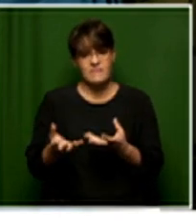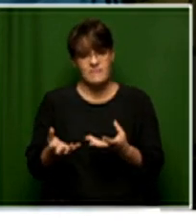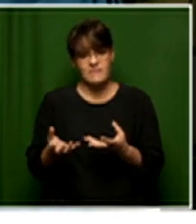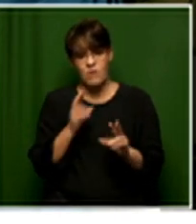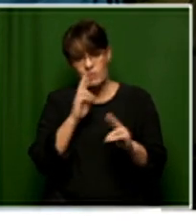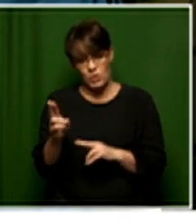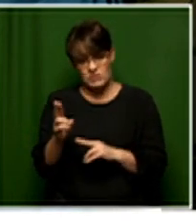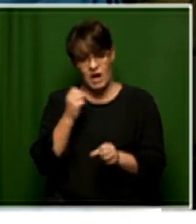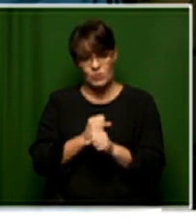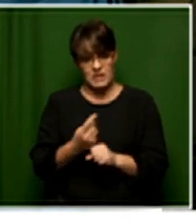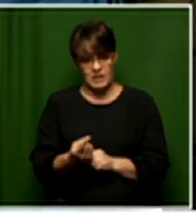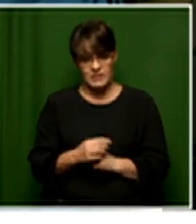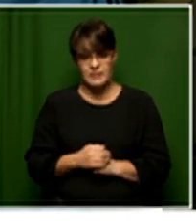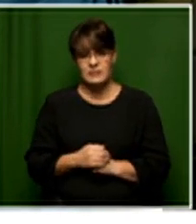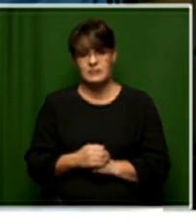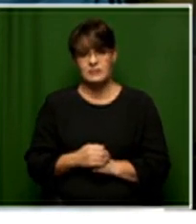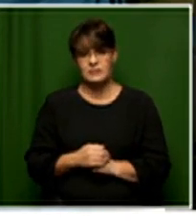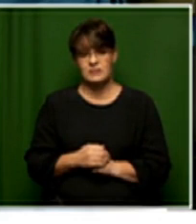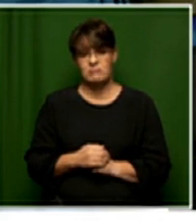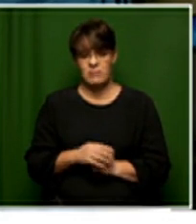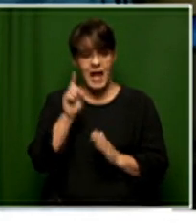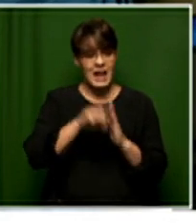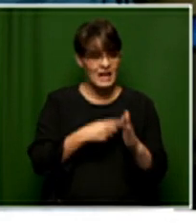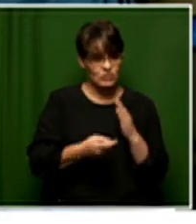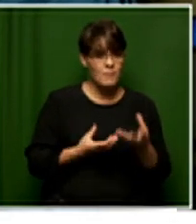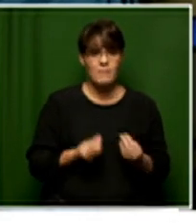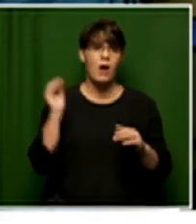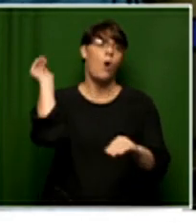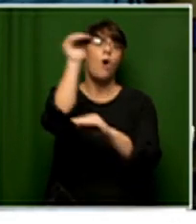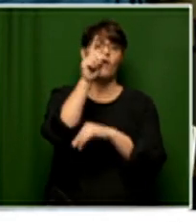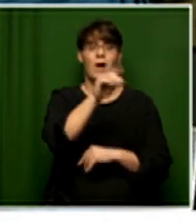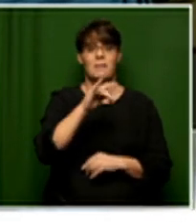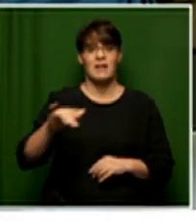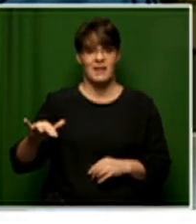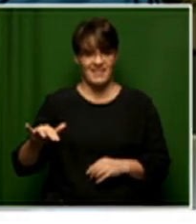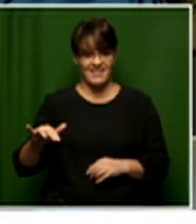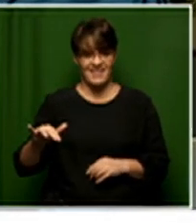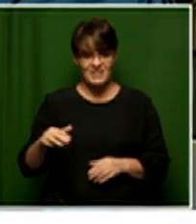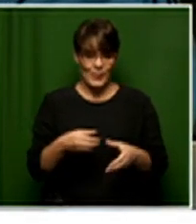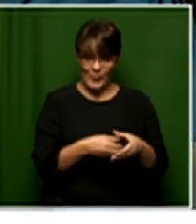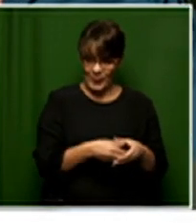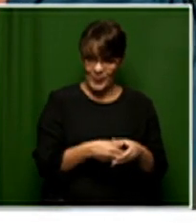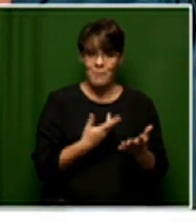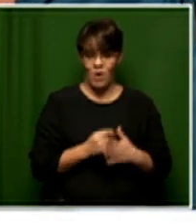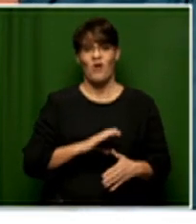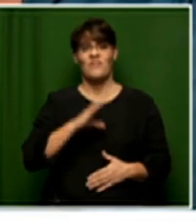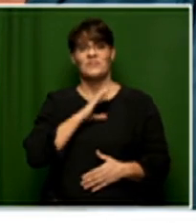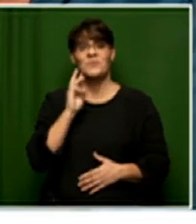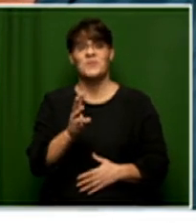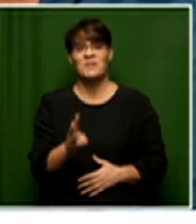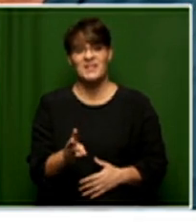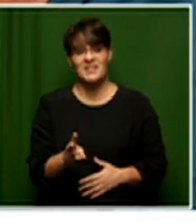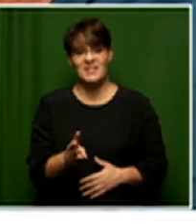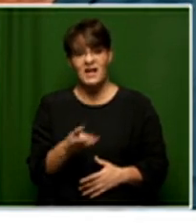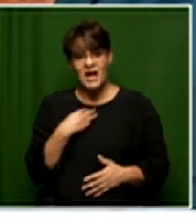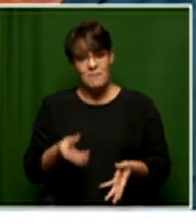that report in Gauteng. But in the elections, they got more than 1 million voters. So the smaller parties should be confident that they